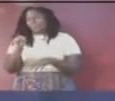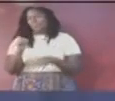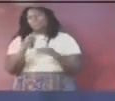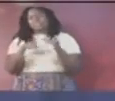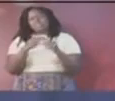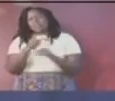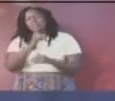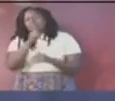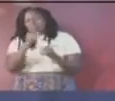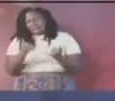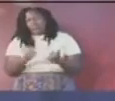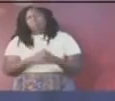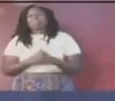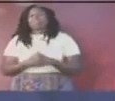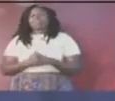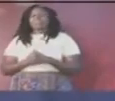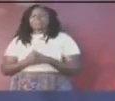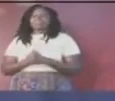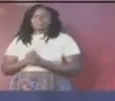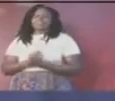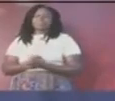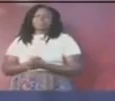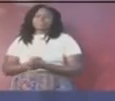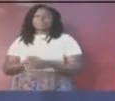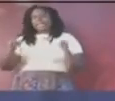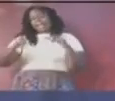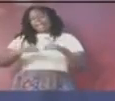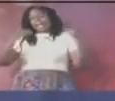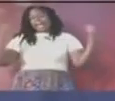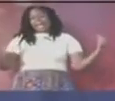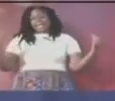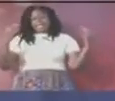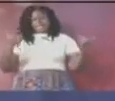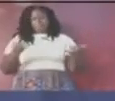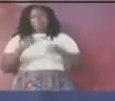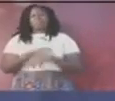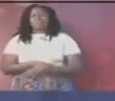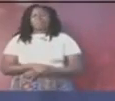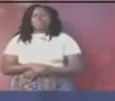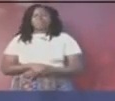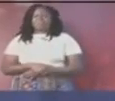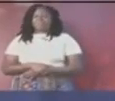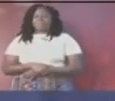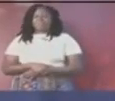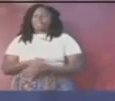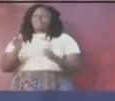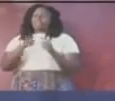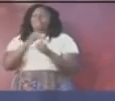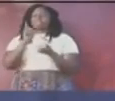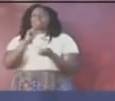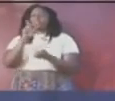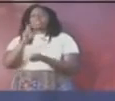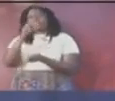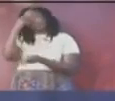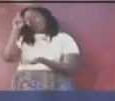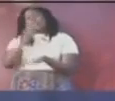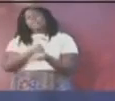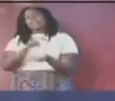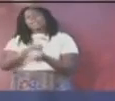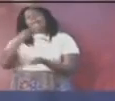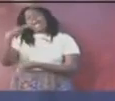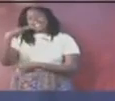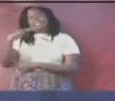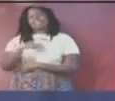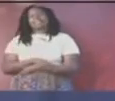Hi, morning everyone. Rashad Khan, Guardian Media Limited. Okay, so my first question is to Dr. Hines. Within this